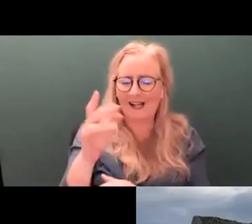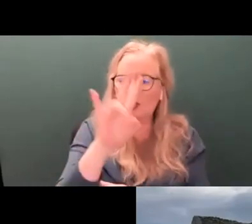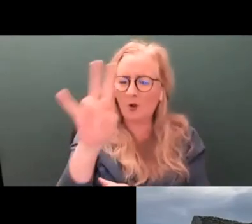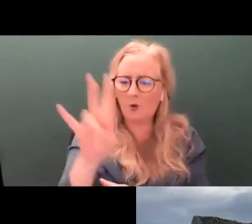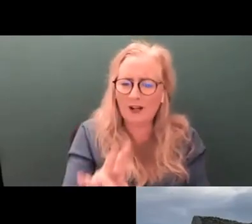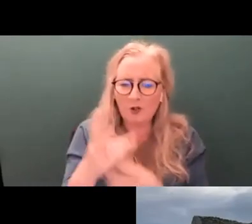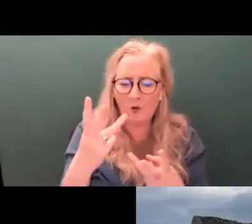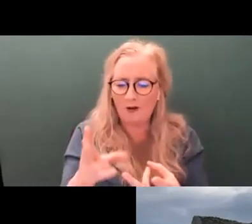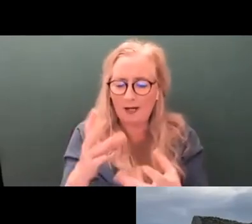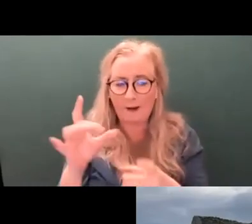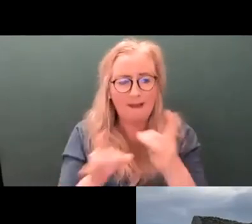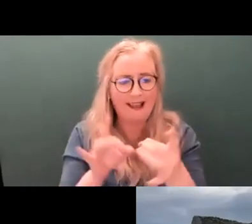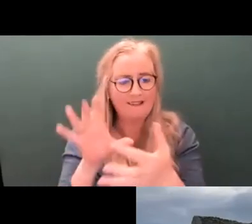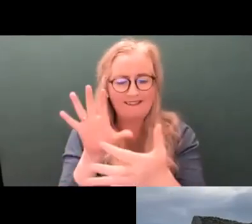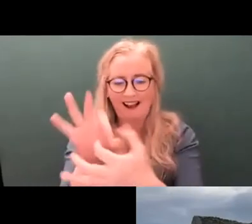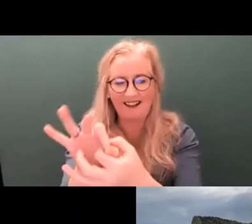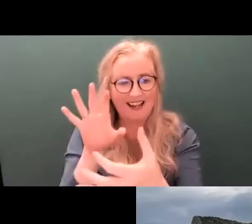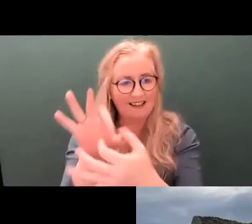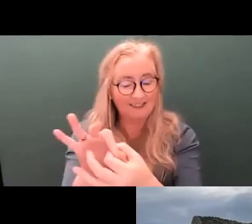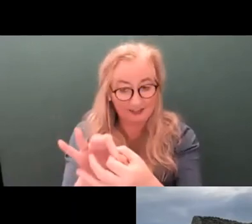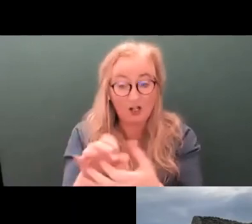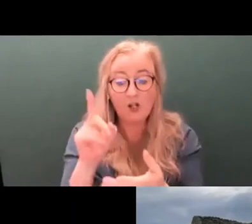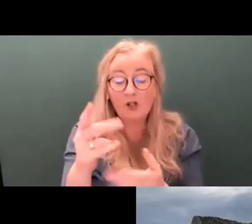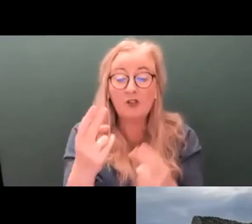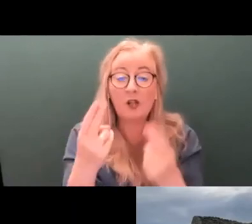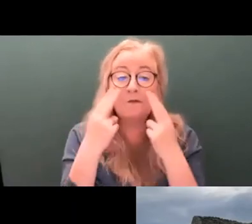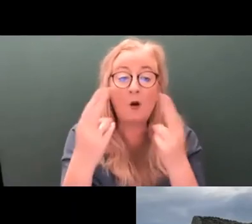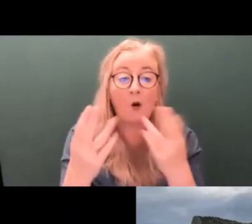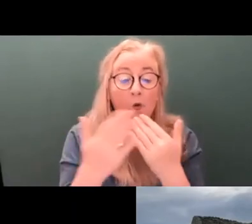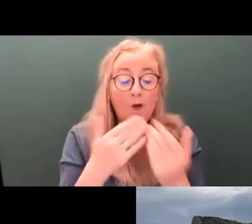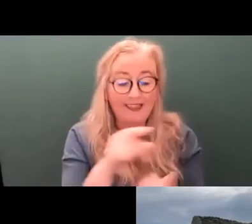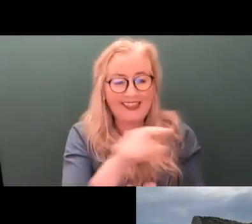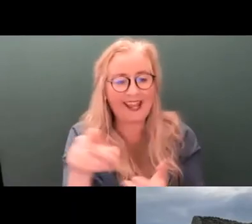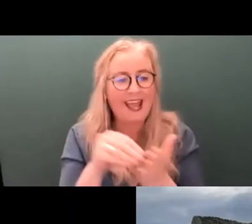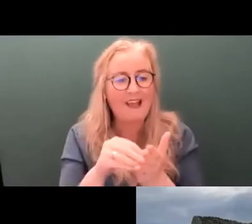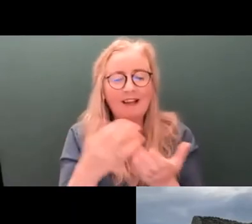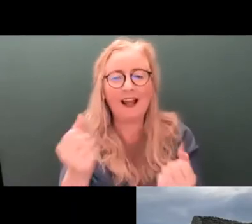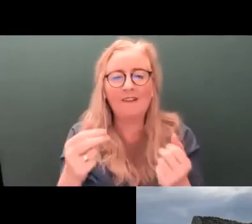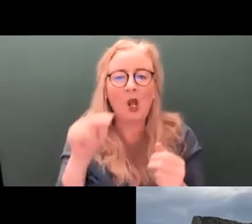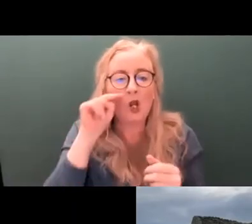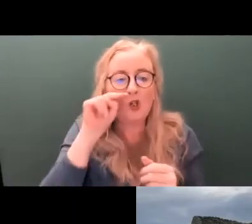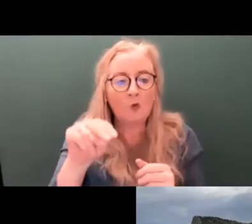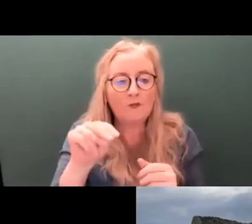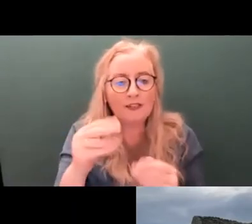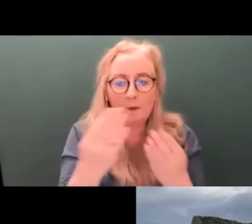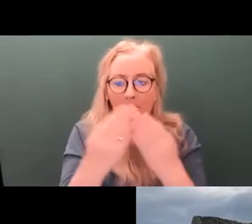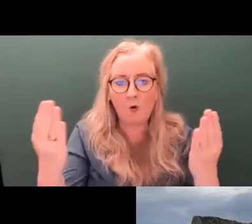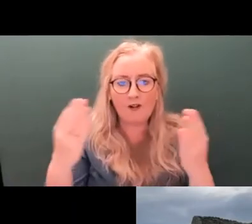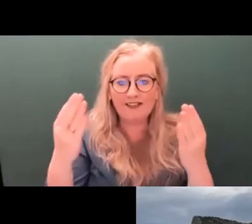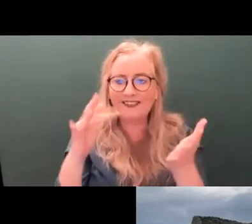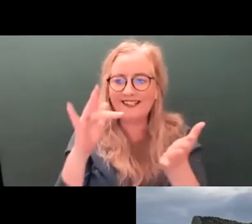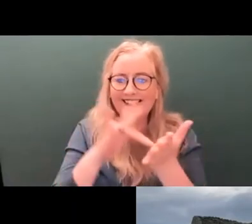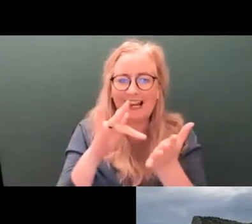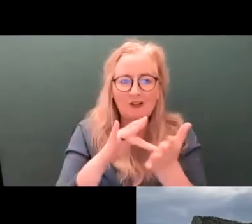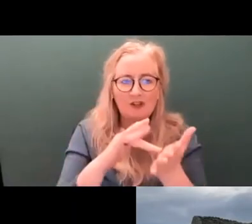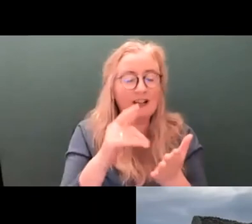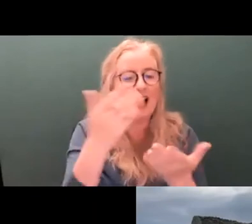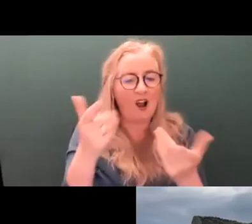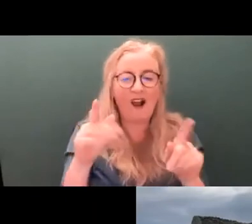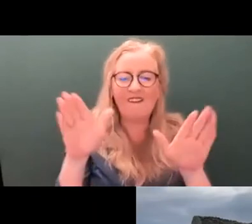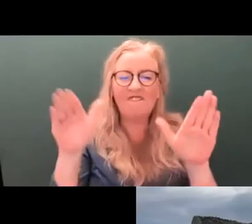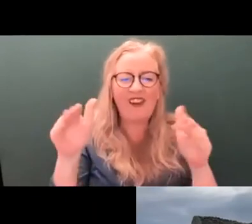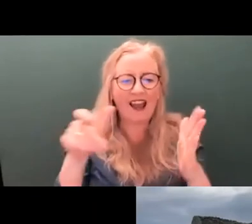contact or whatever. Generally, what they have is a notice board at each of the centres and to have a flyer